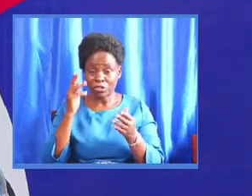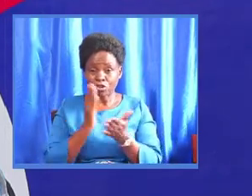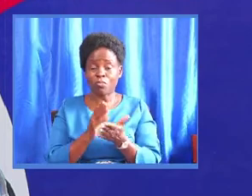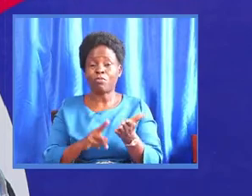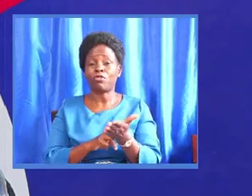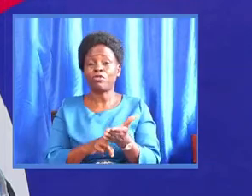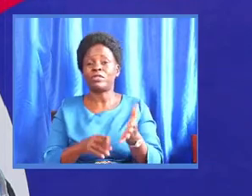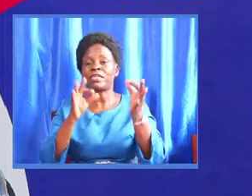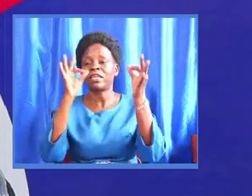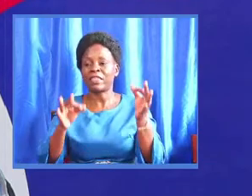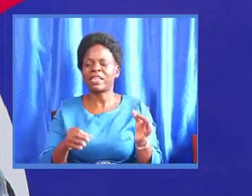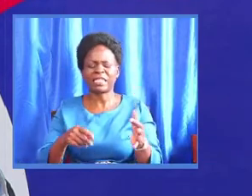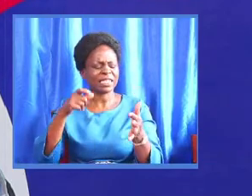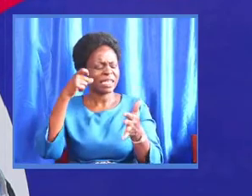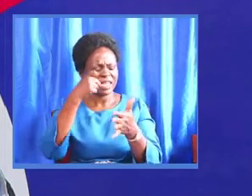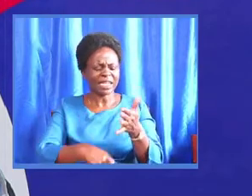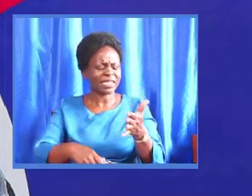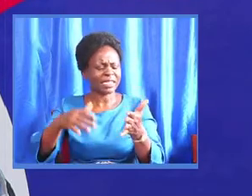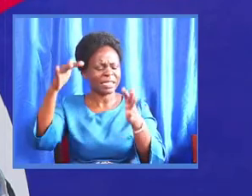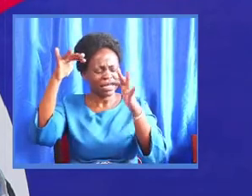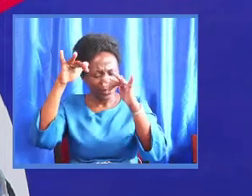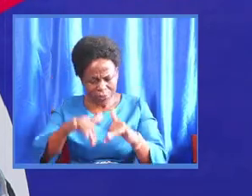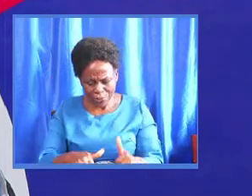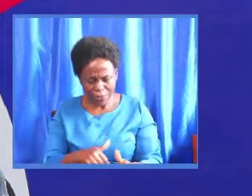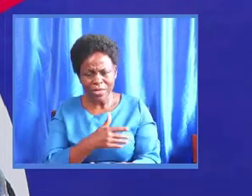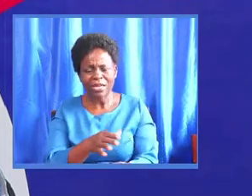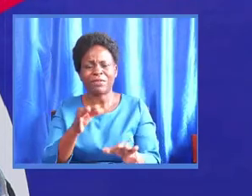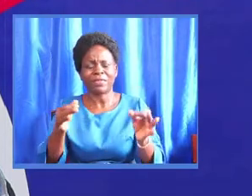your taxation goes down, everything goes down with it.